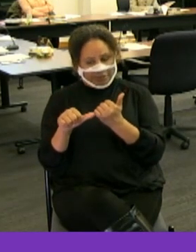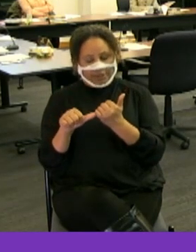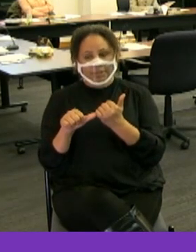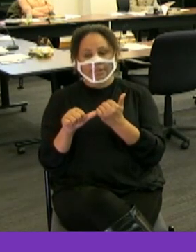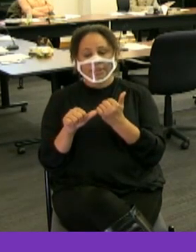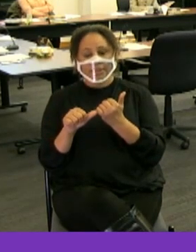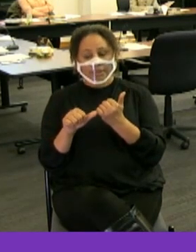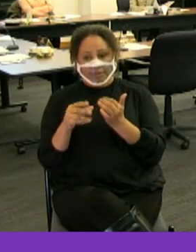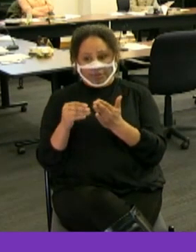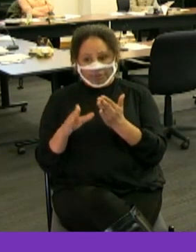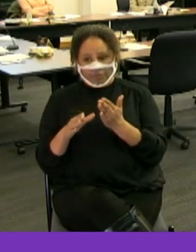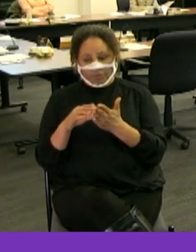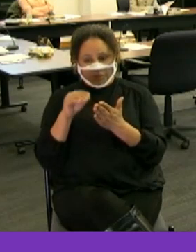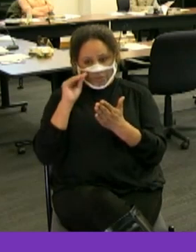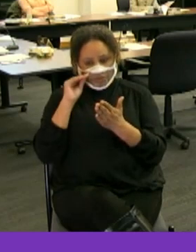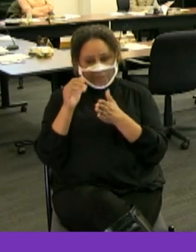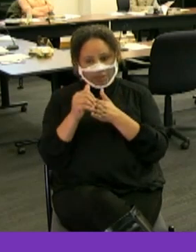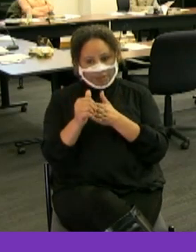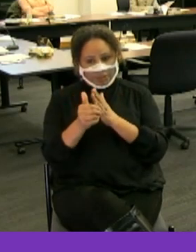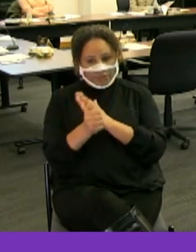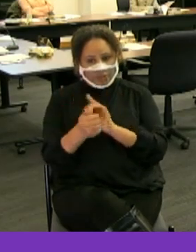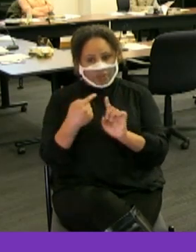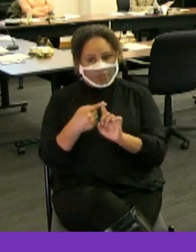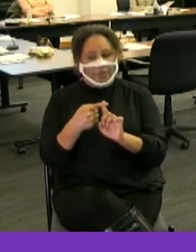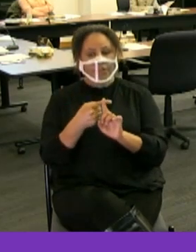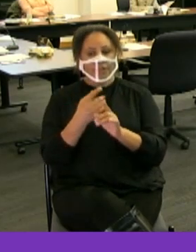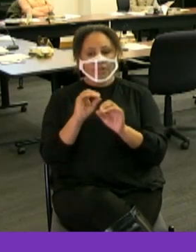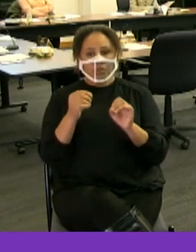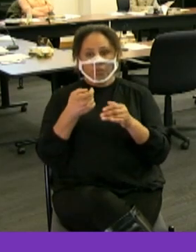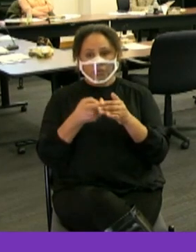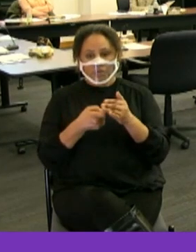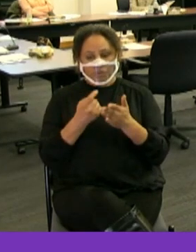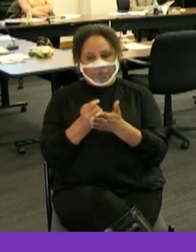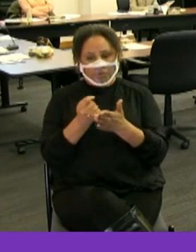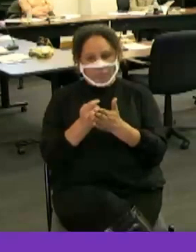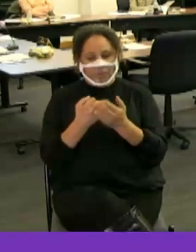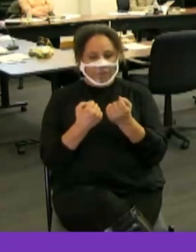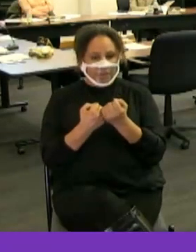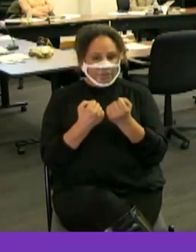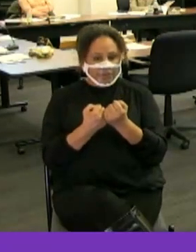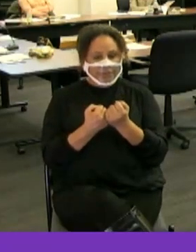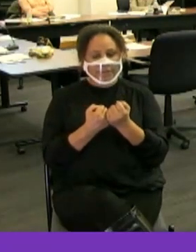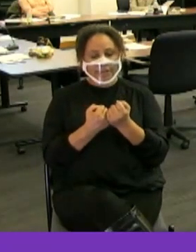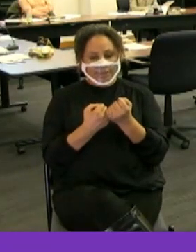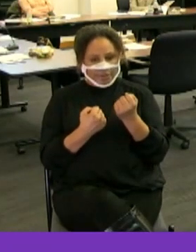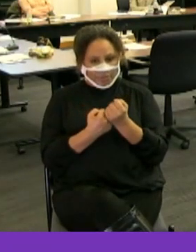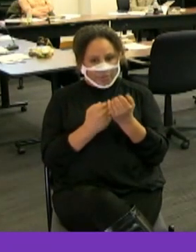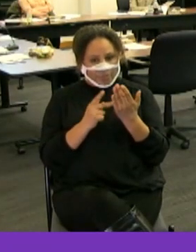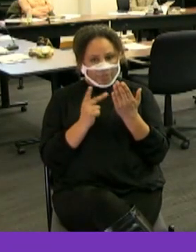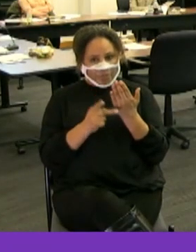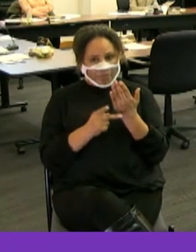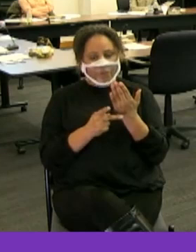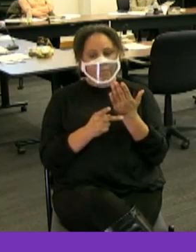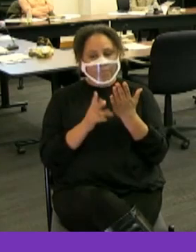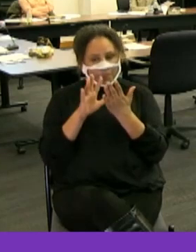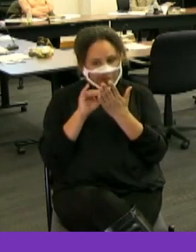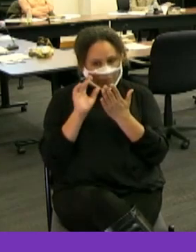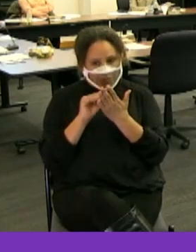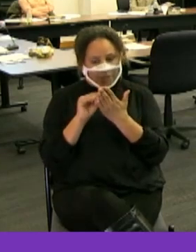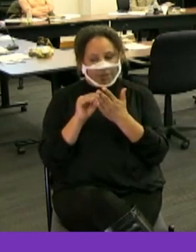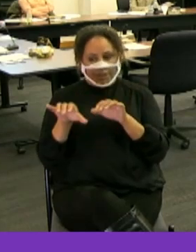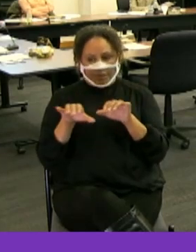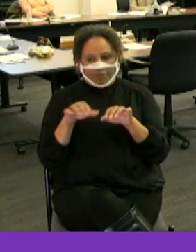assistance, student learning and leadership skills, and free tutoring, advocacy, and enrichment activities, which they were all extremely pleased to